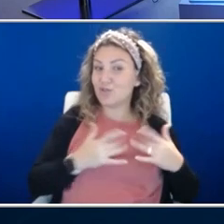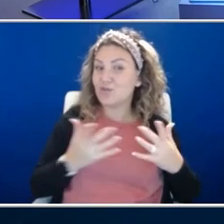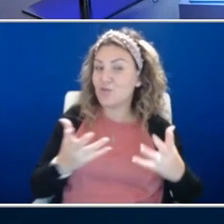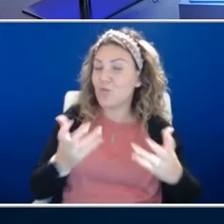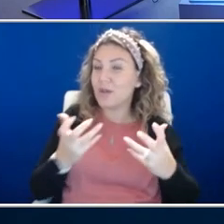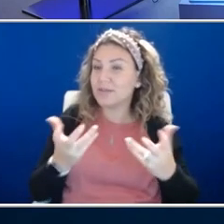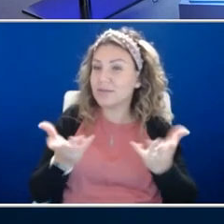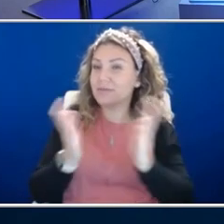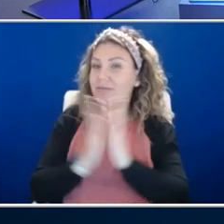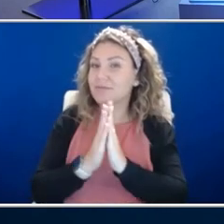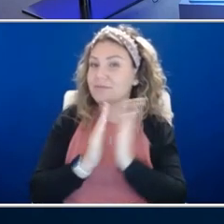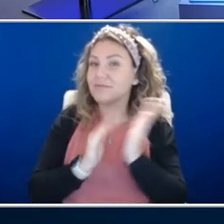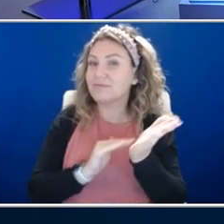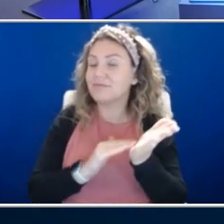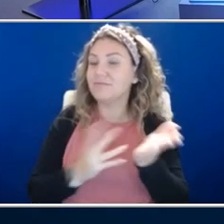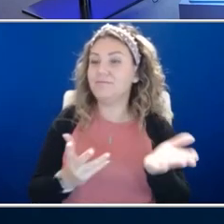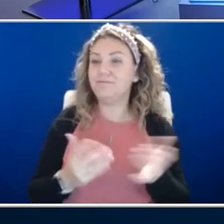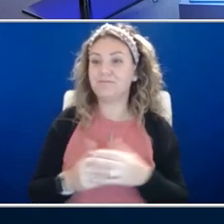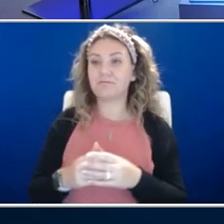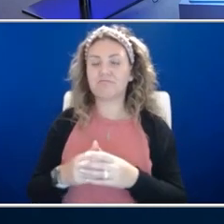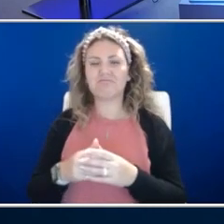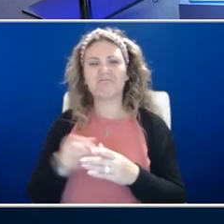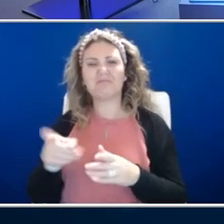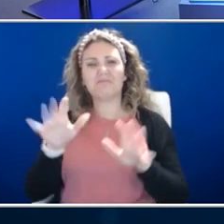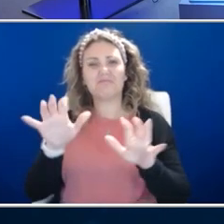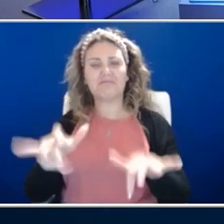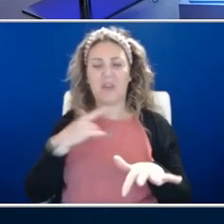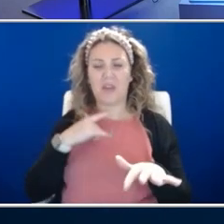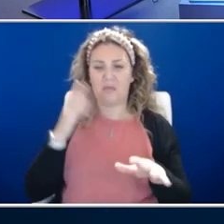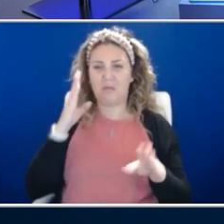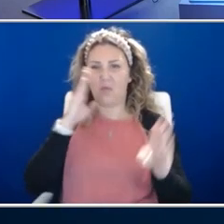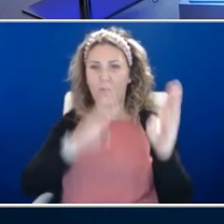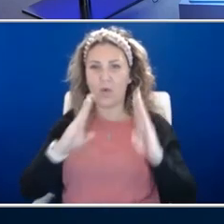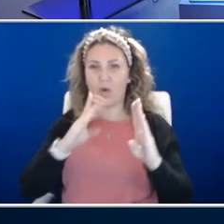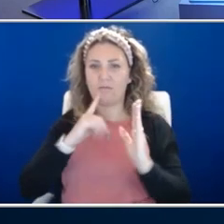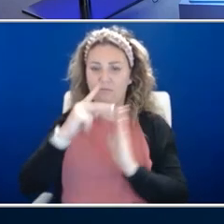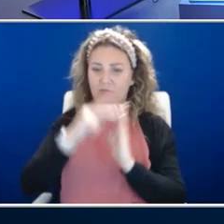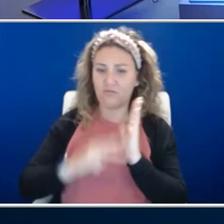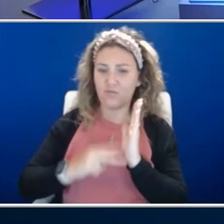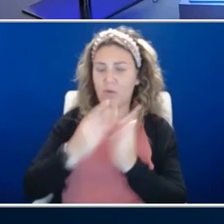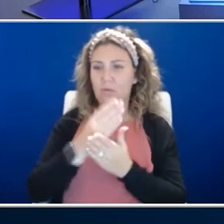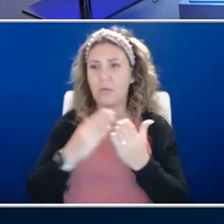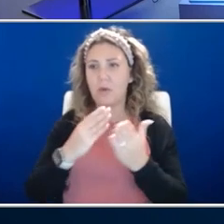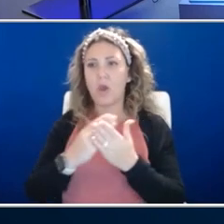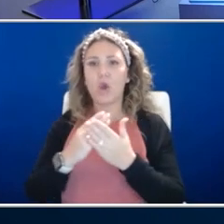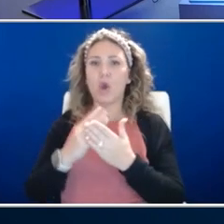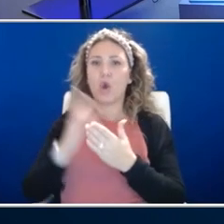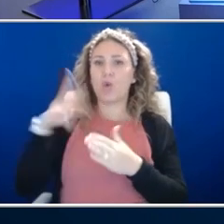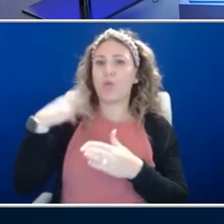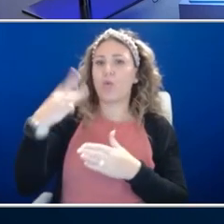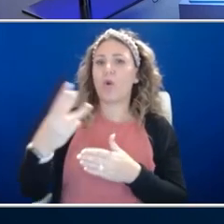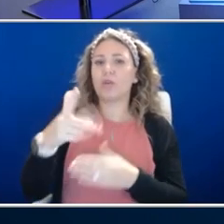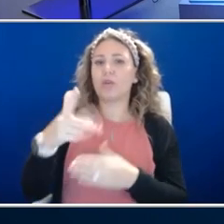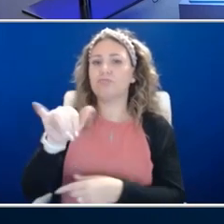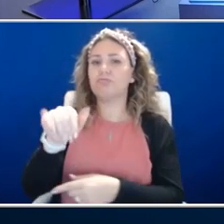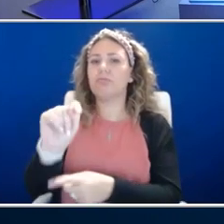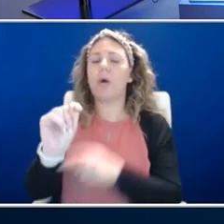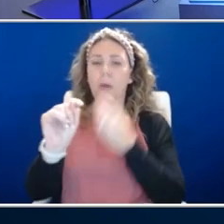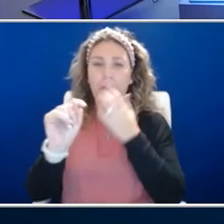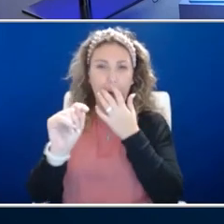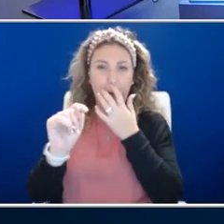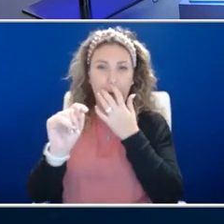doctors. Isaac writes, I'm worried about this. I just read a piece in the Washington Post the other day about how AI might cause